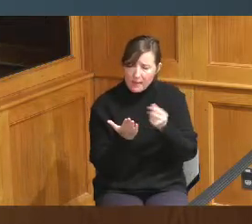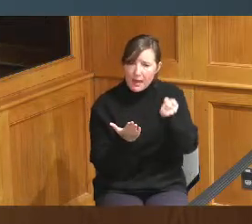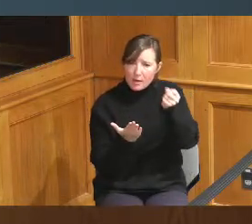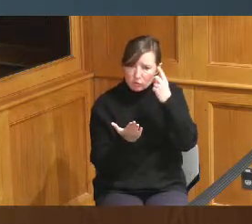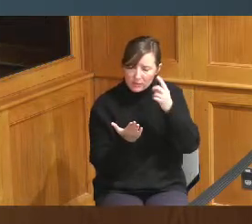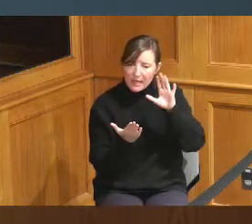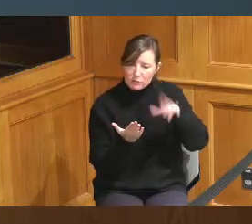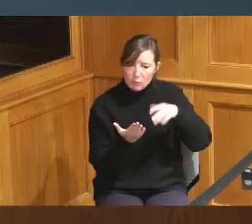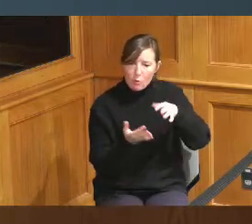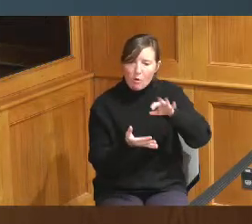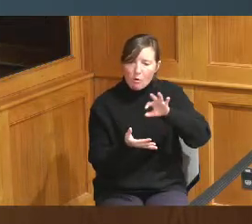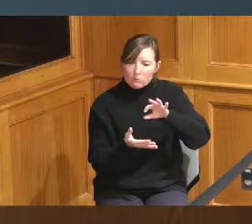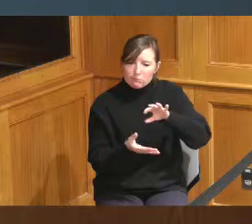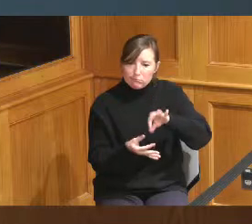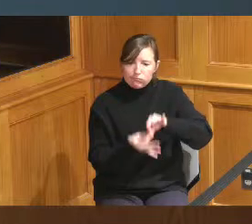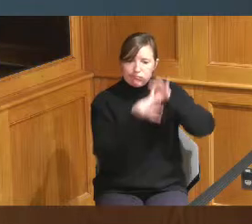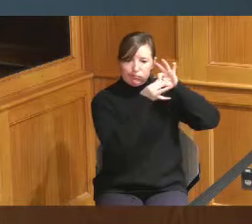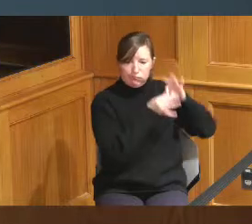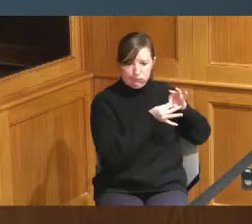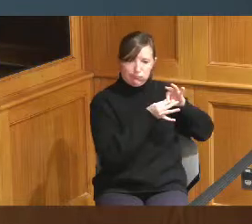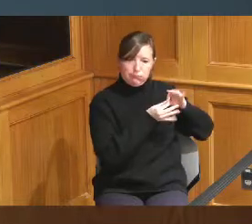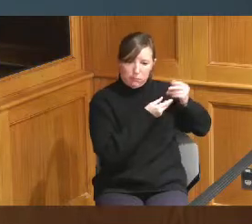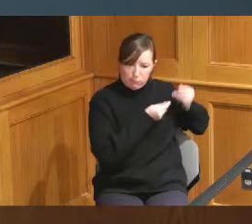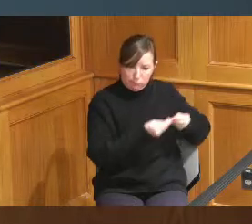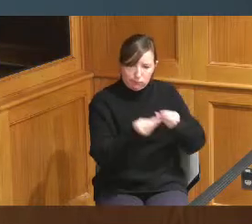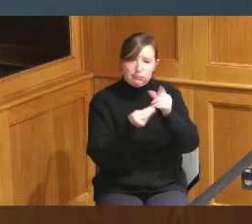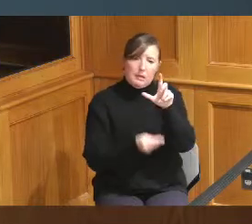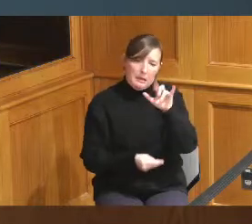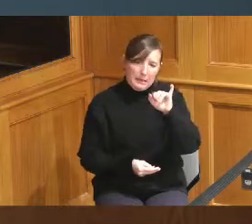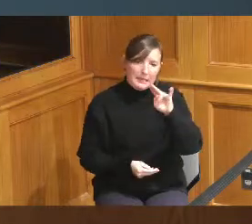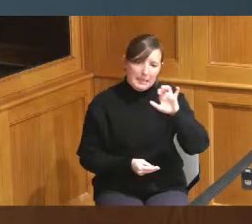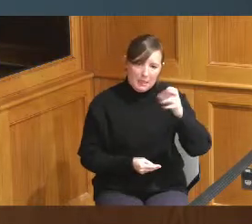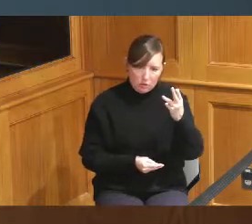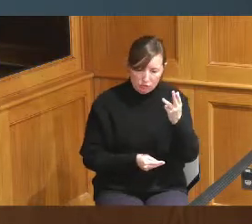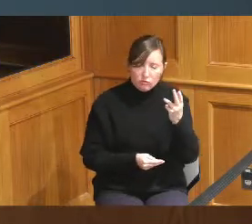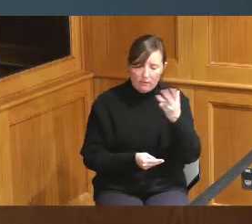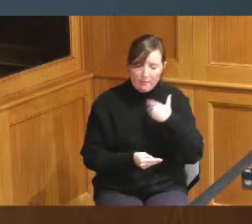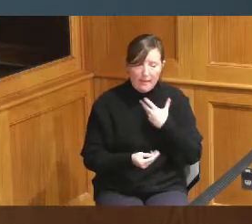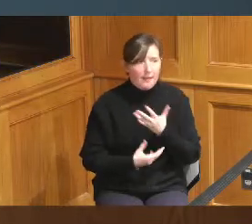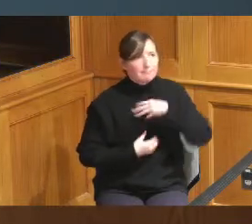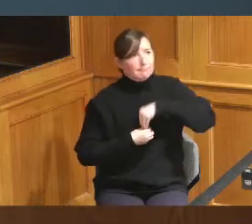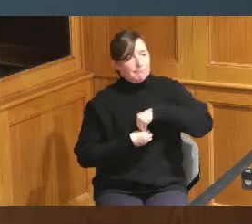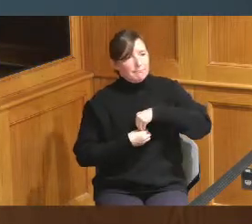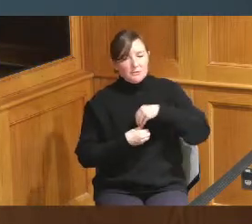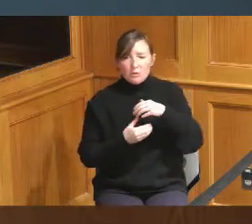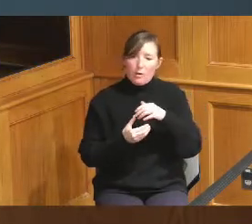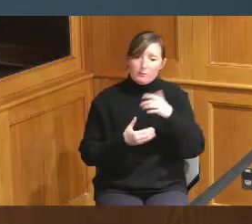that they come from. So super excited, and congratulations. Thank you.